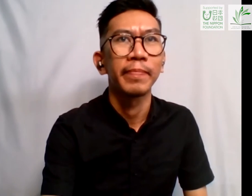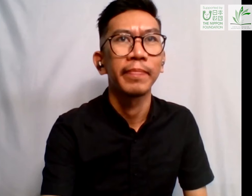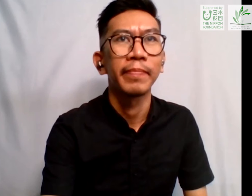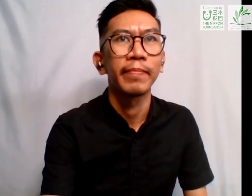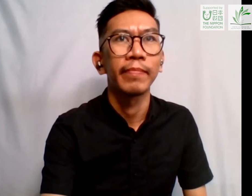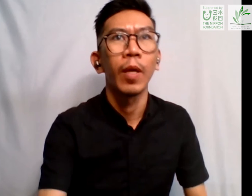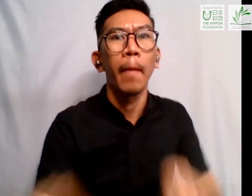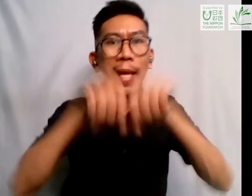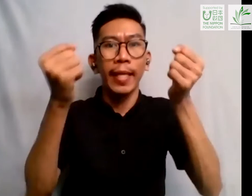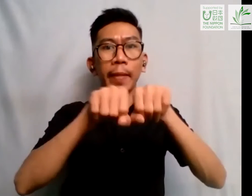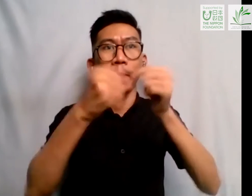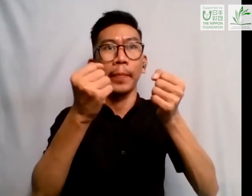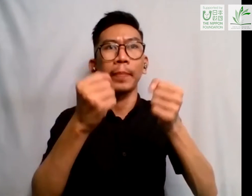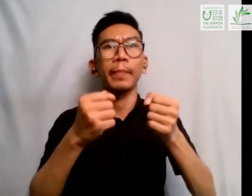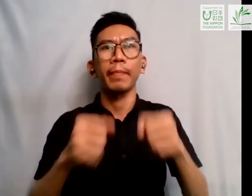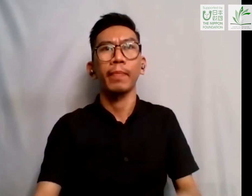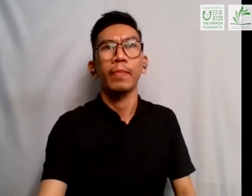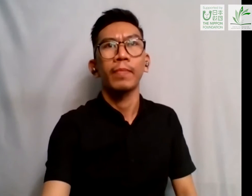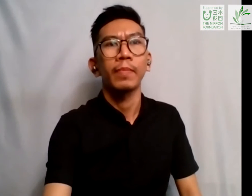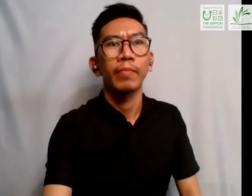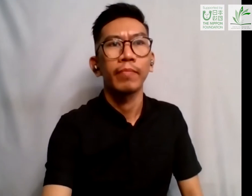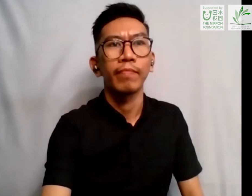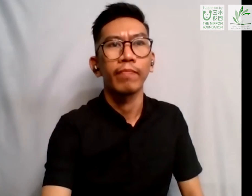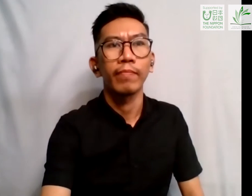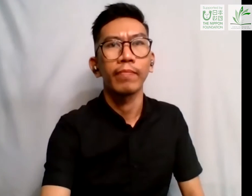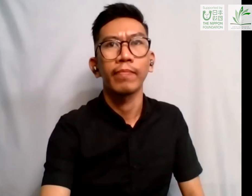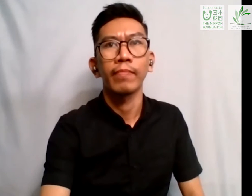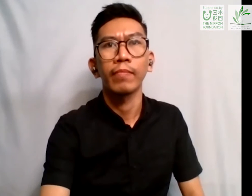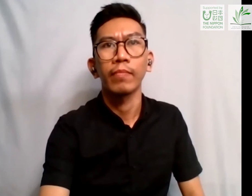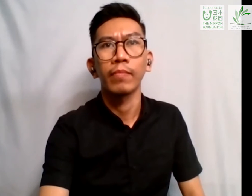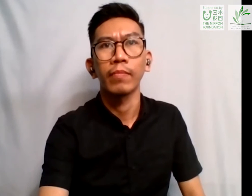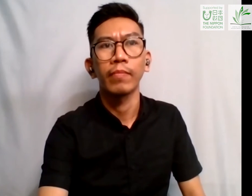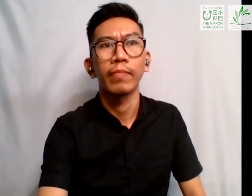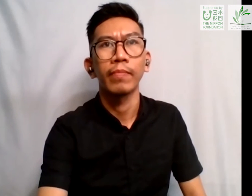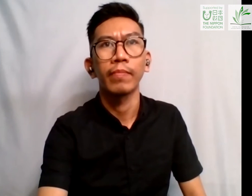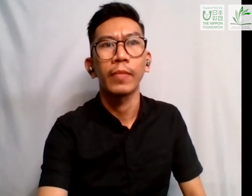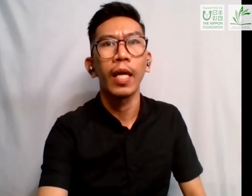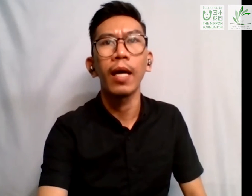So Mark. Yeah, Mark.